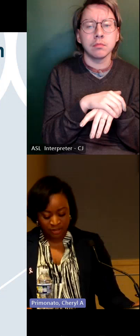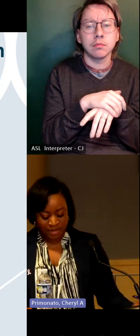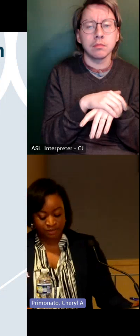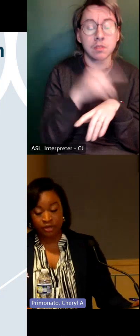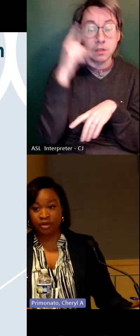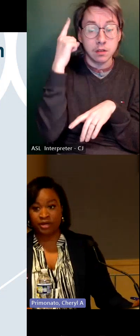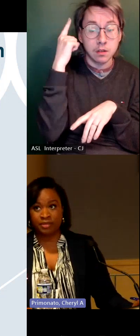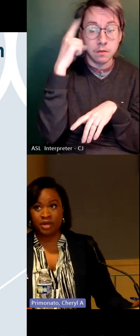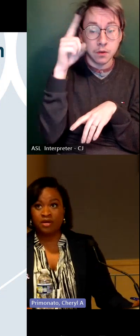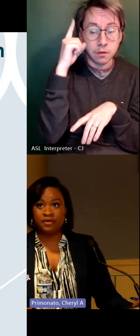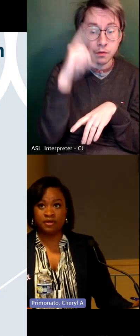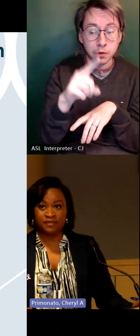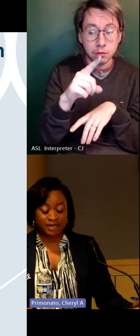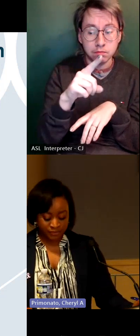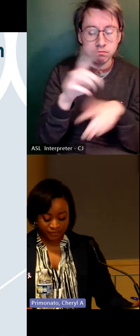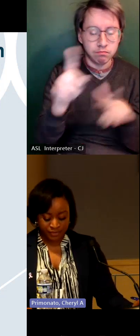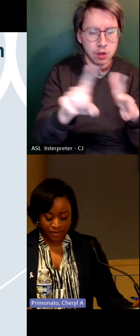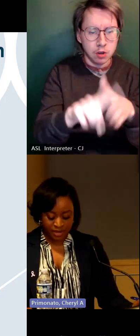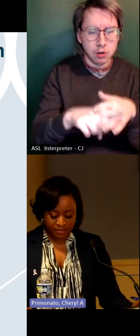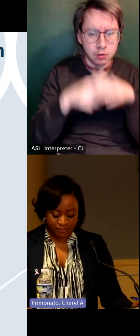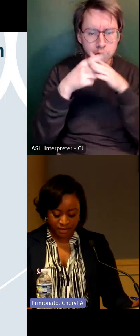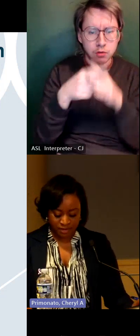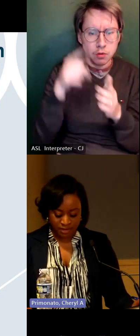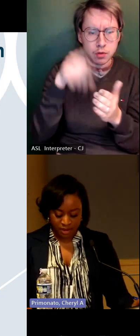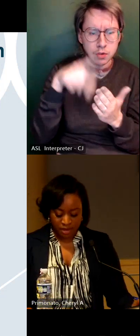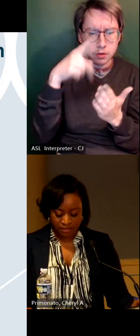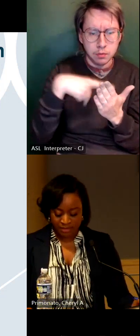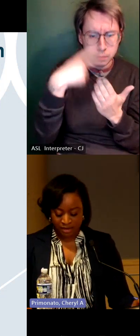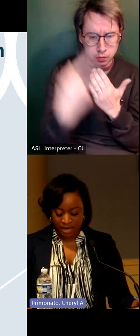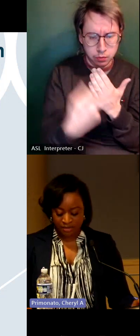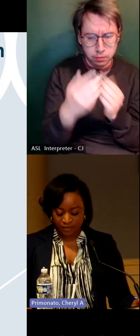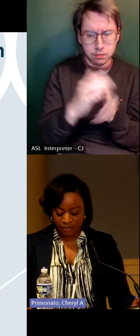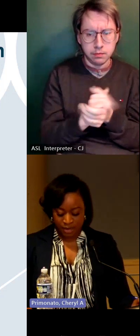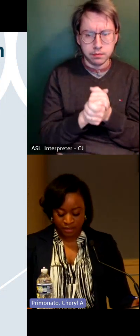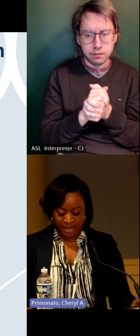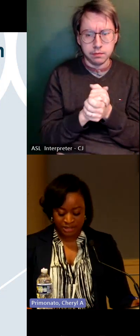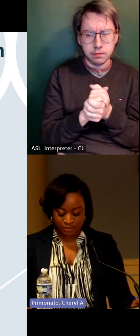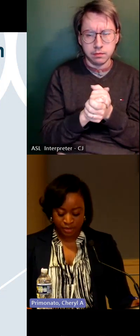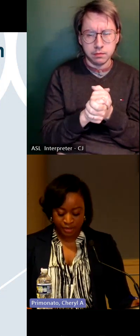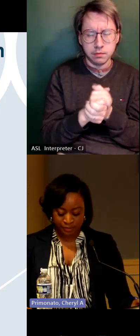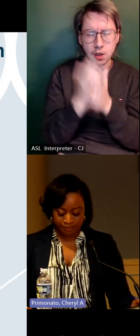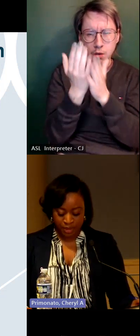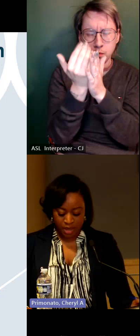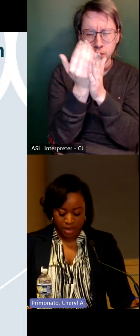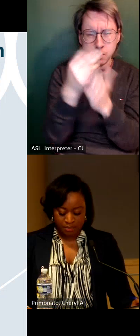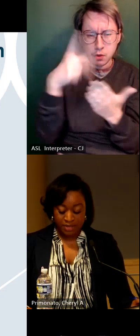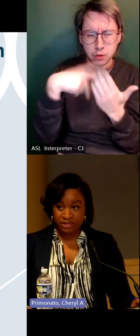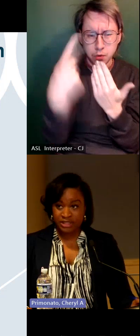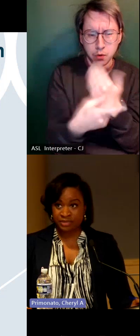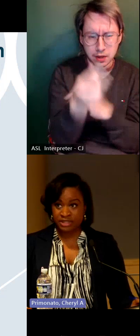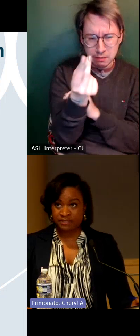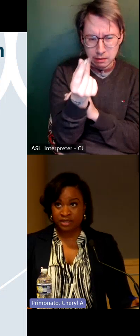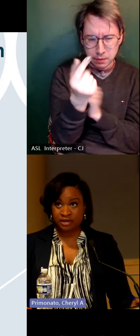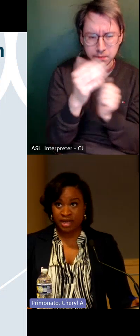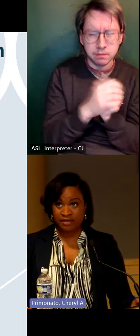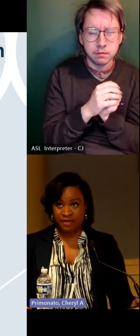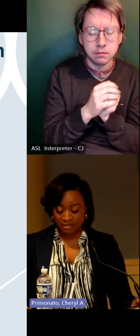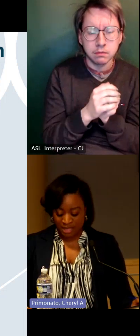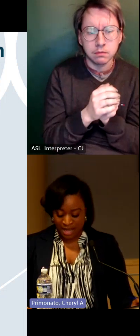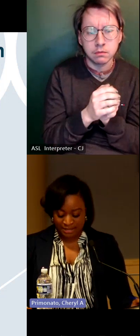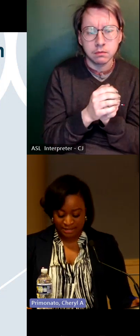implement the Partner Pass program. For a final review of the background for the Partner Pass program, PRT received